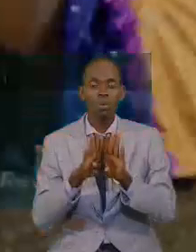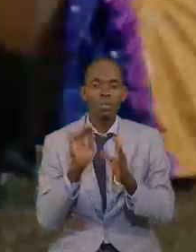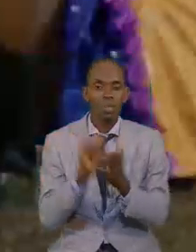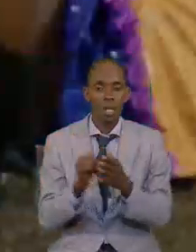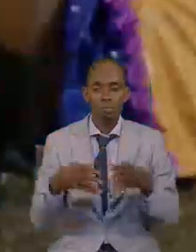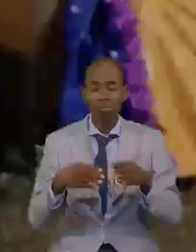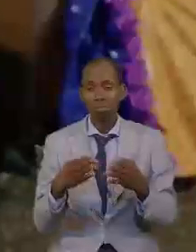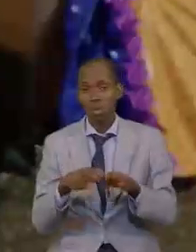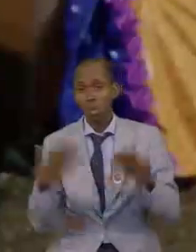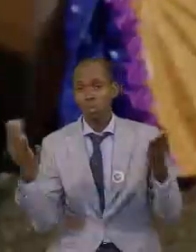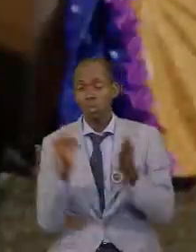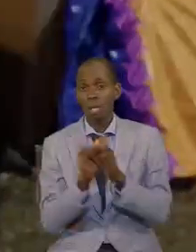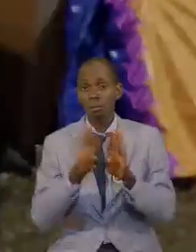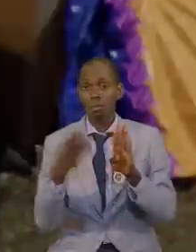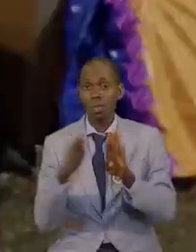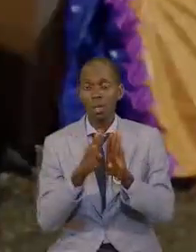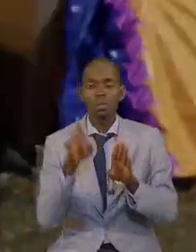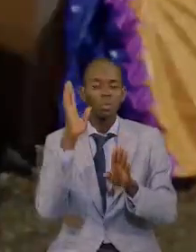today.